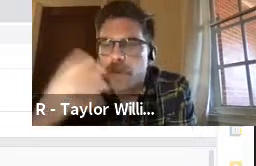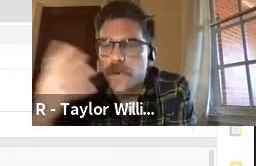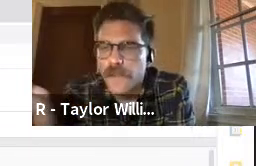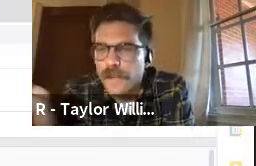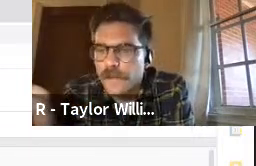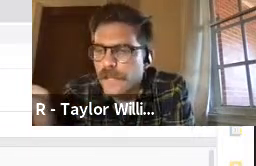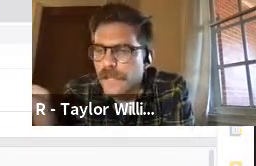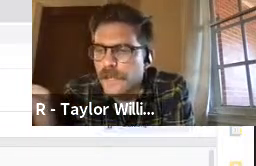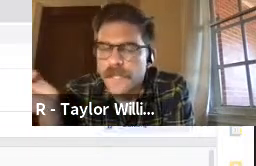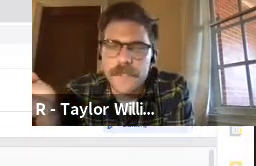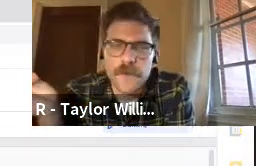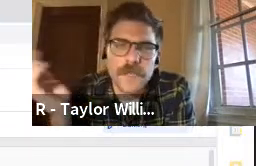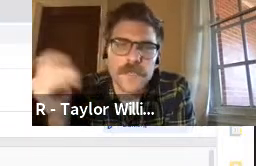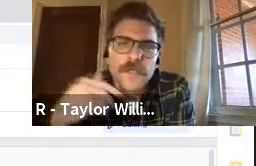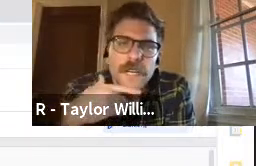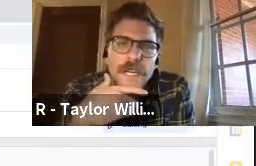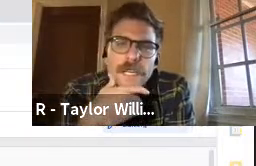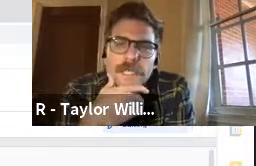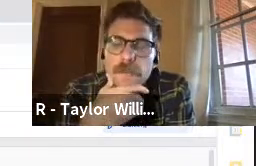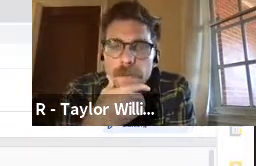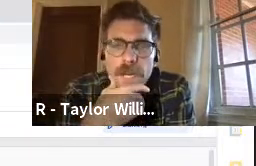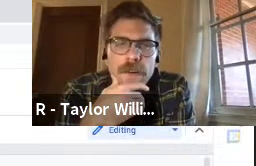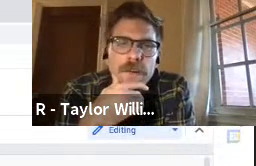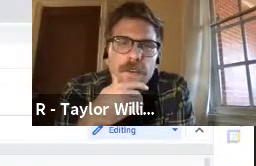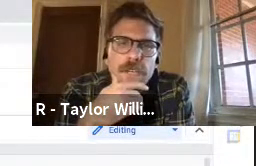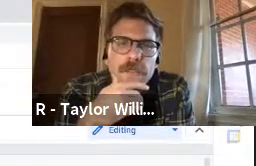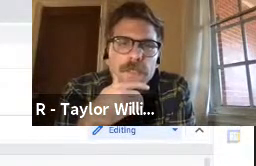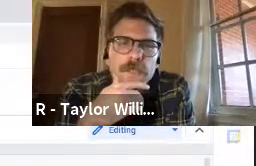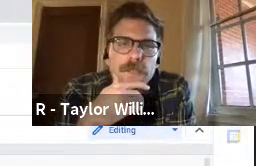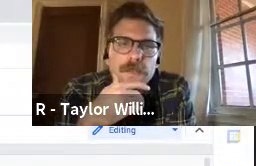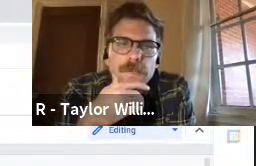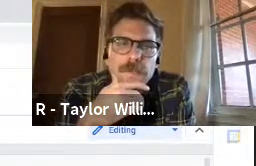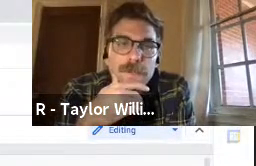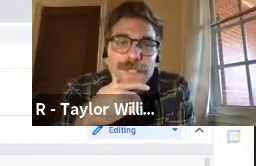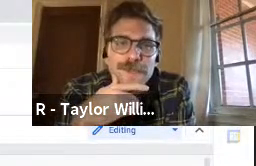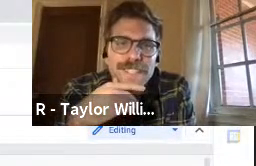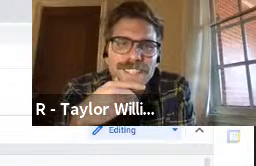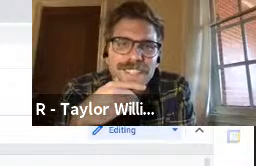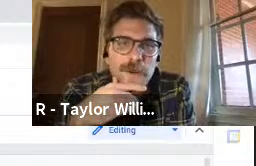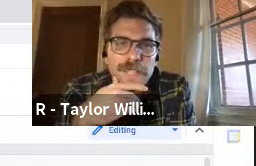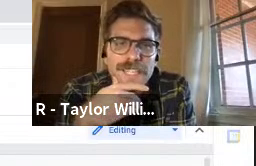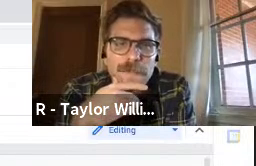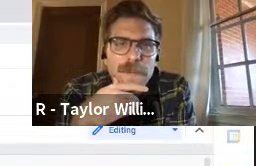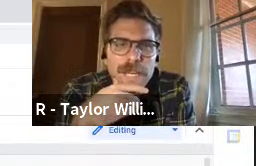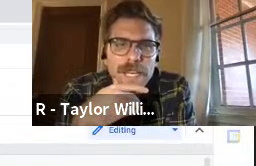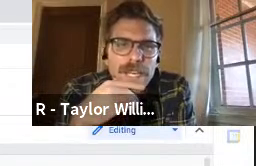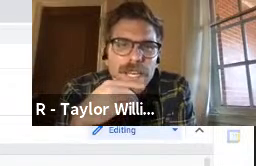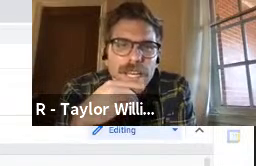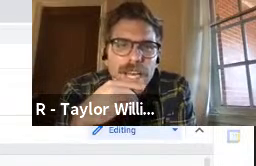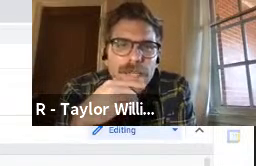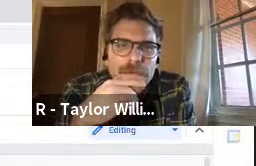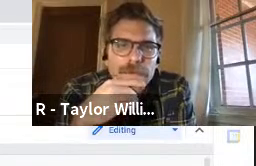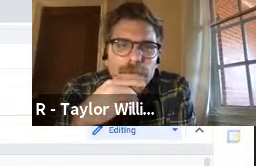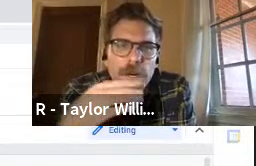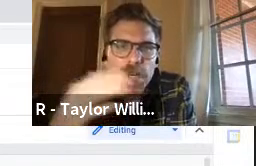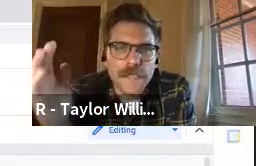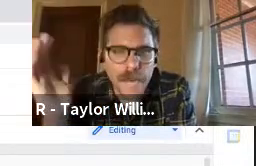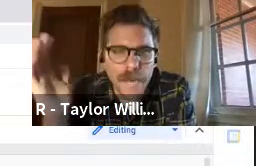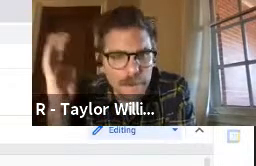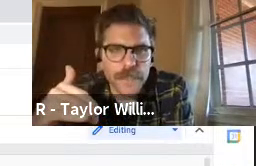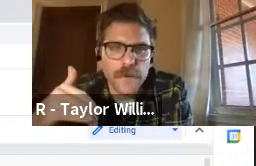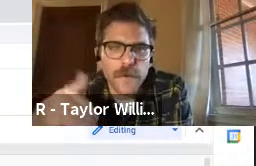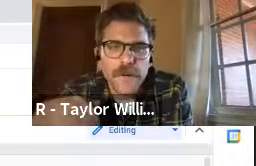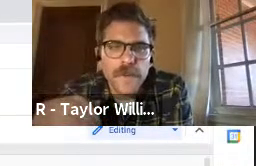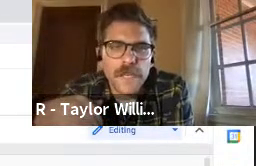as one tool that, as you enter a subcommittee or even maybe choose to co-lead a subcommittee, where you